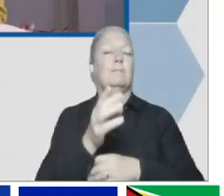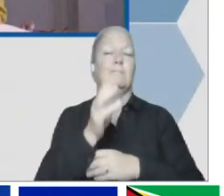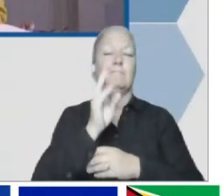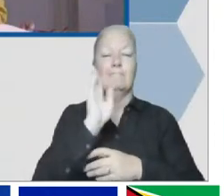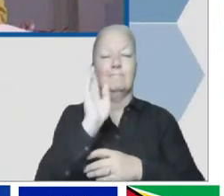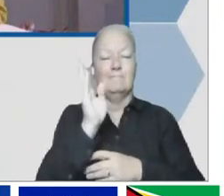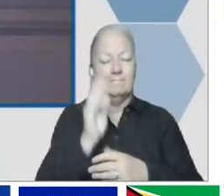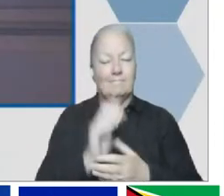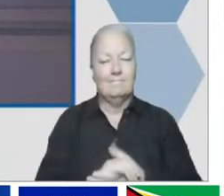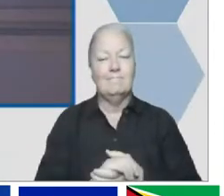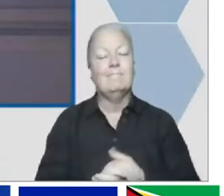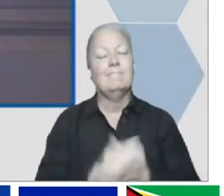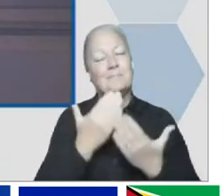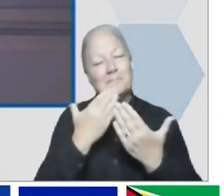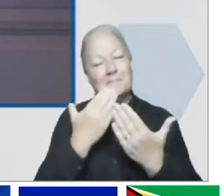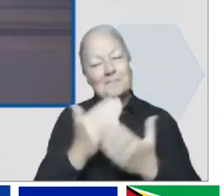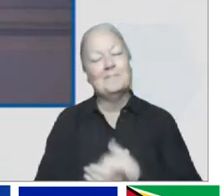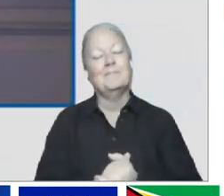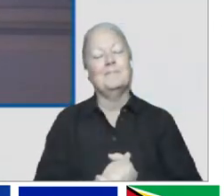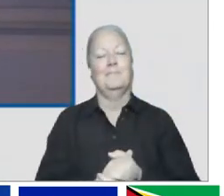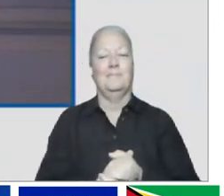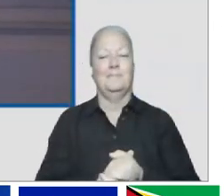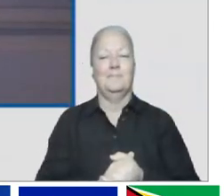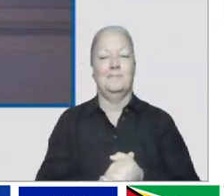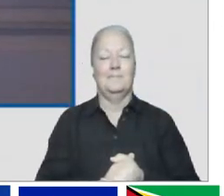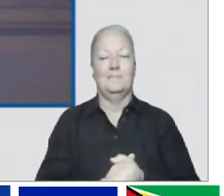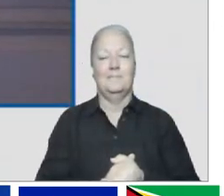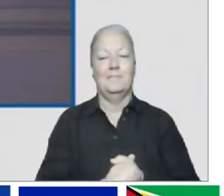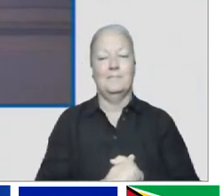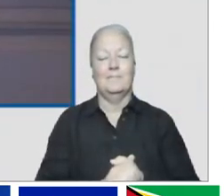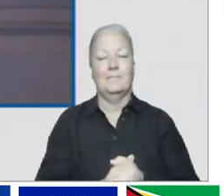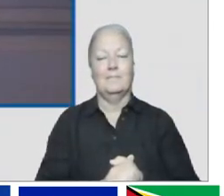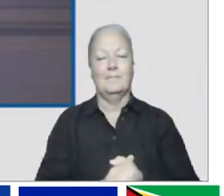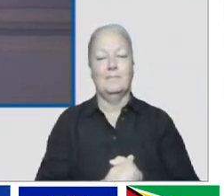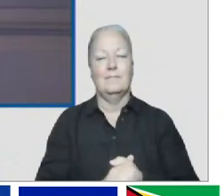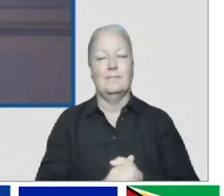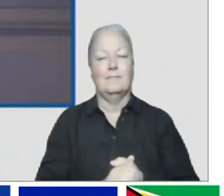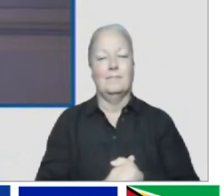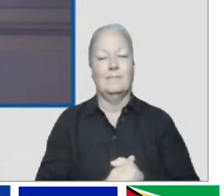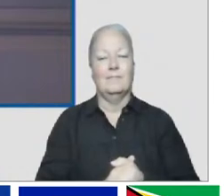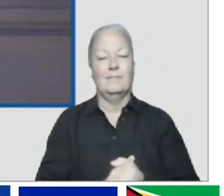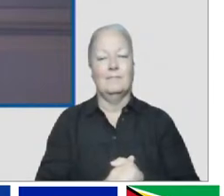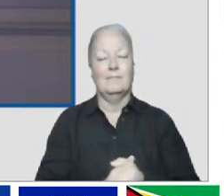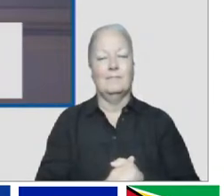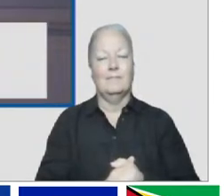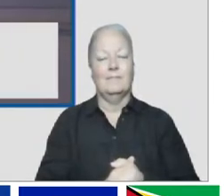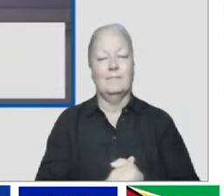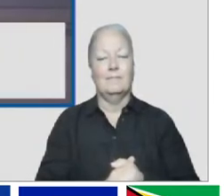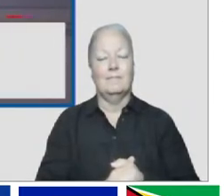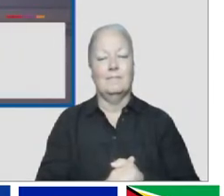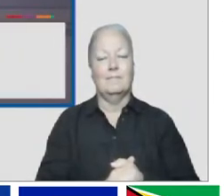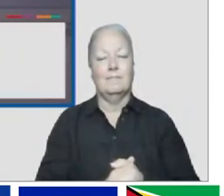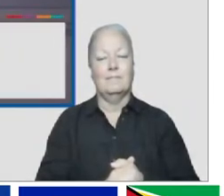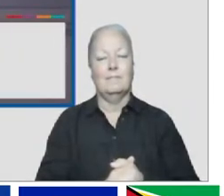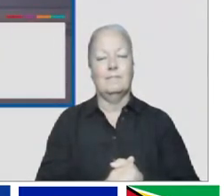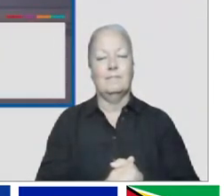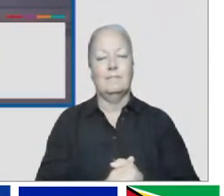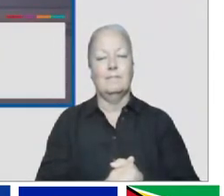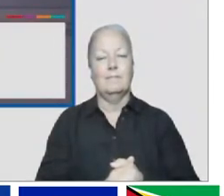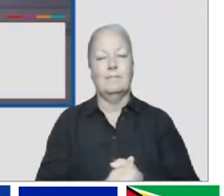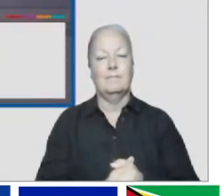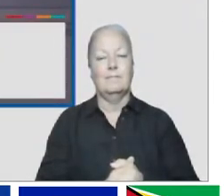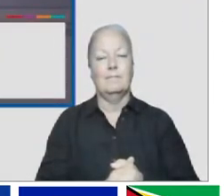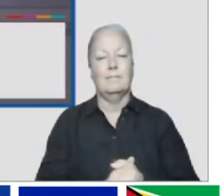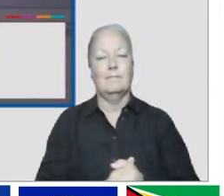Dr. Thank you very much for your presentation. I will do my presentation in Spanish. So please, the